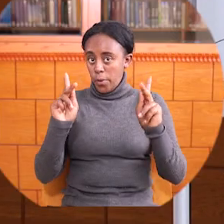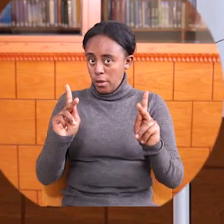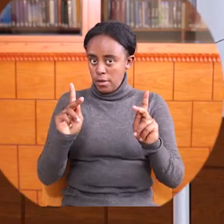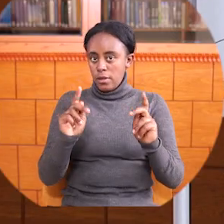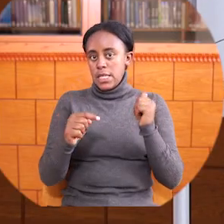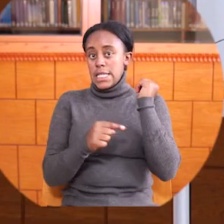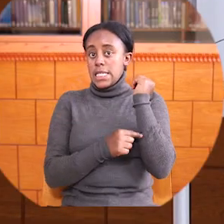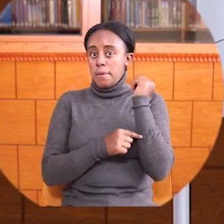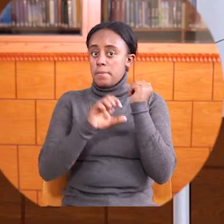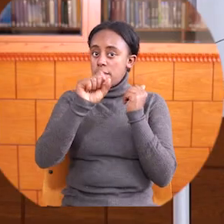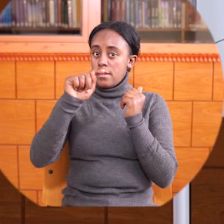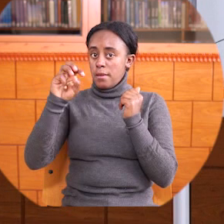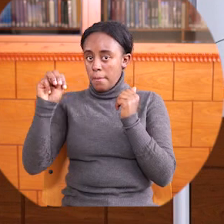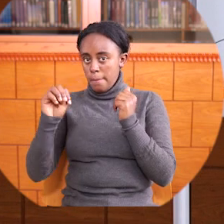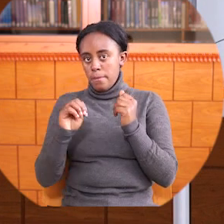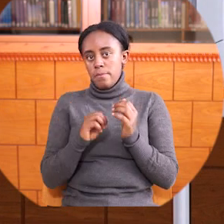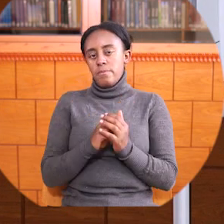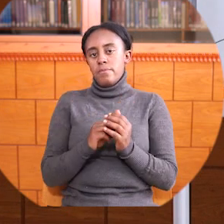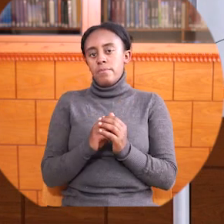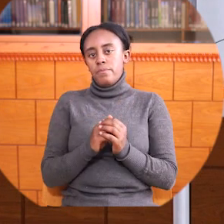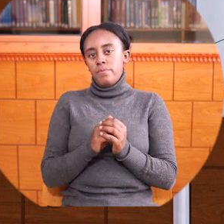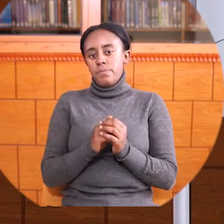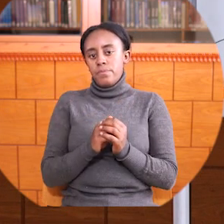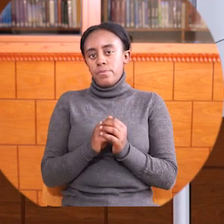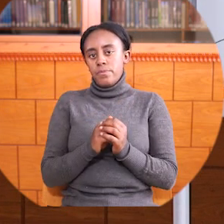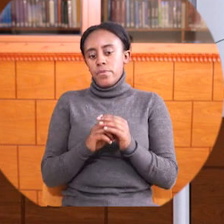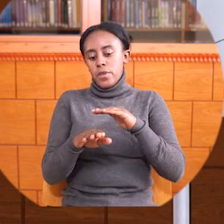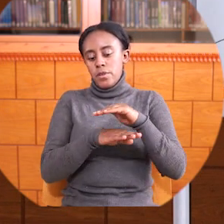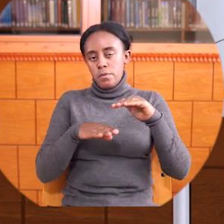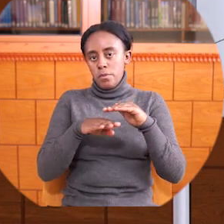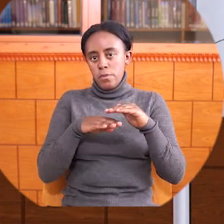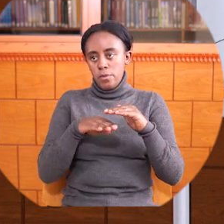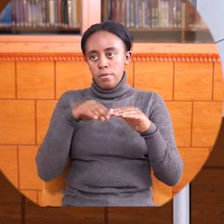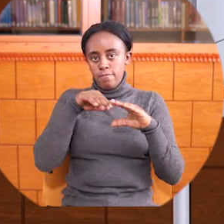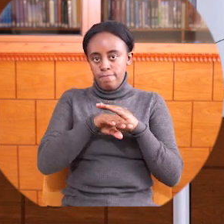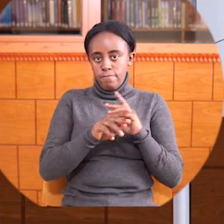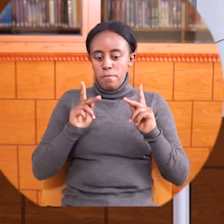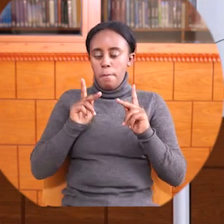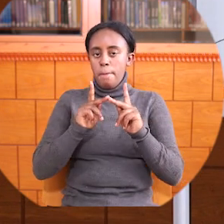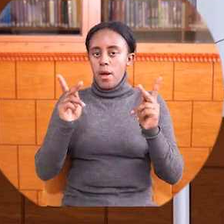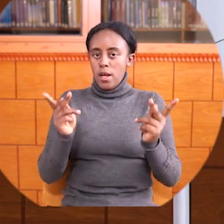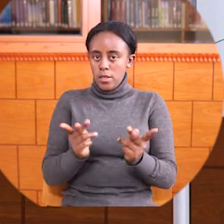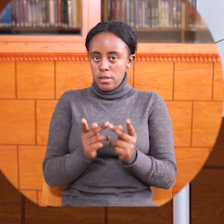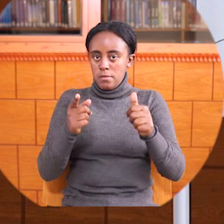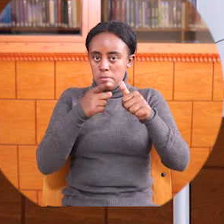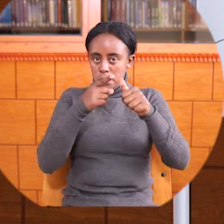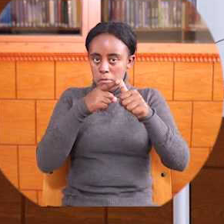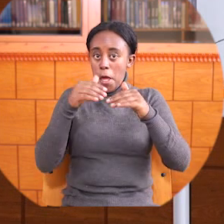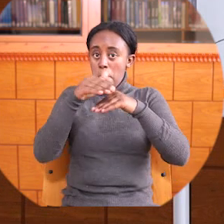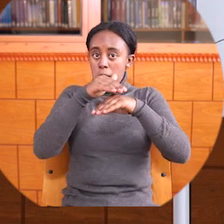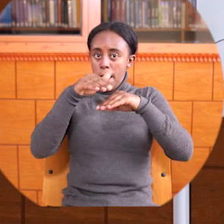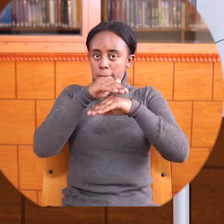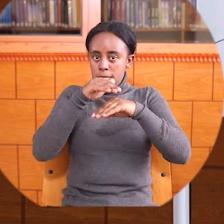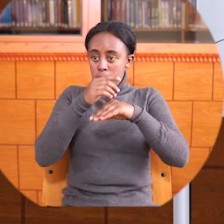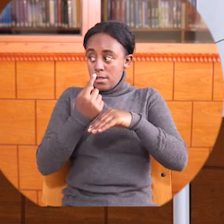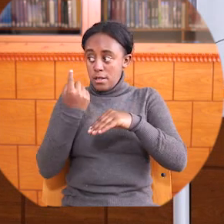Okay, a stem consisting the below main parts. The first one is epidermis.